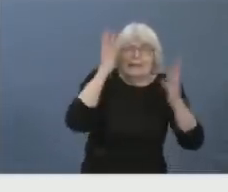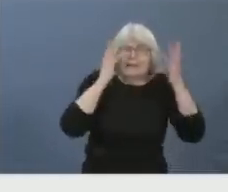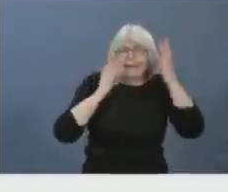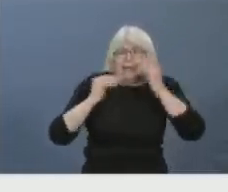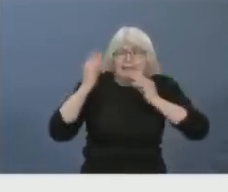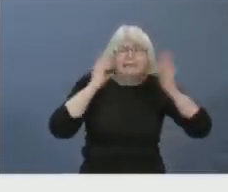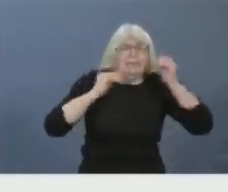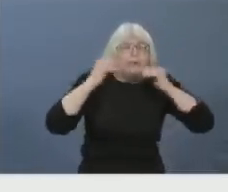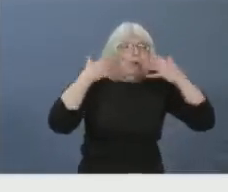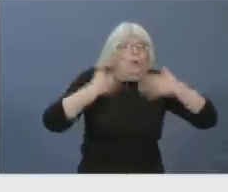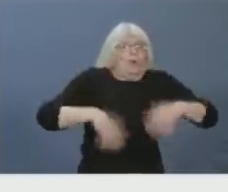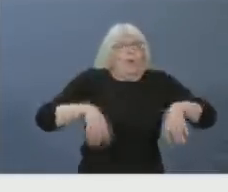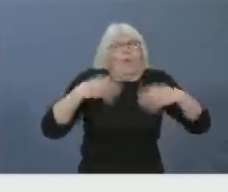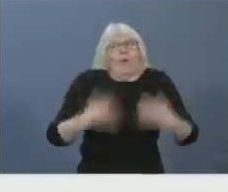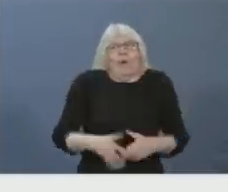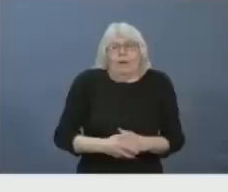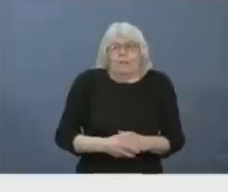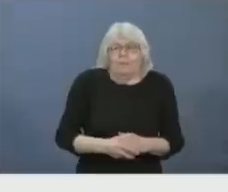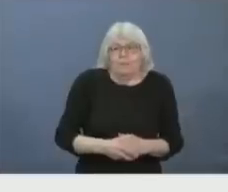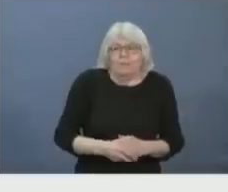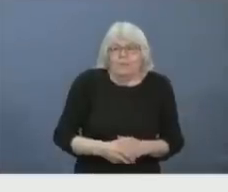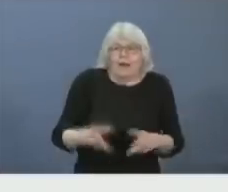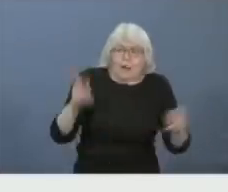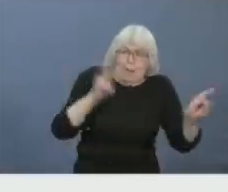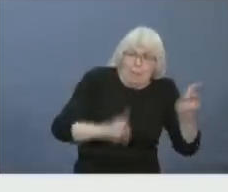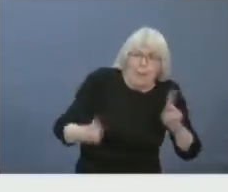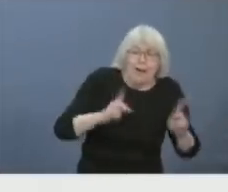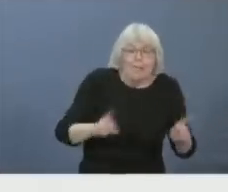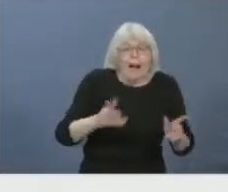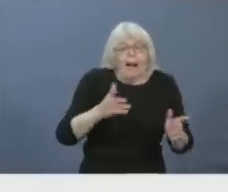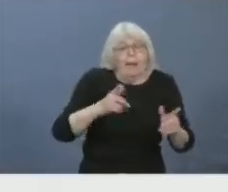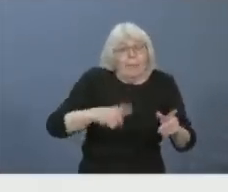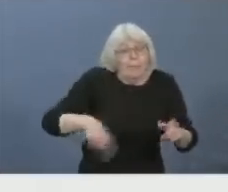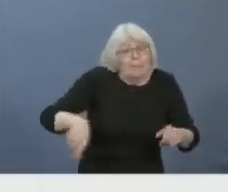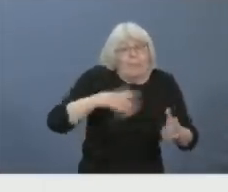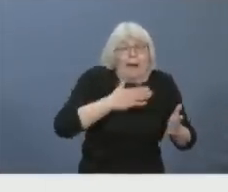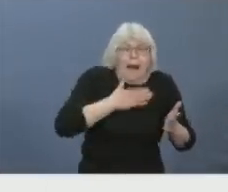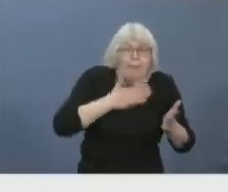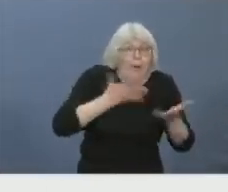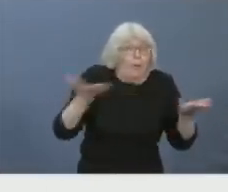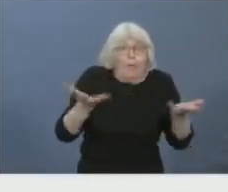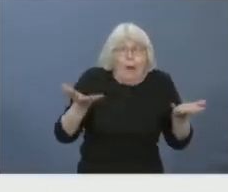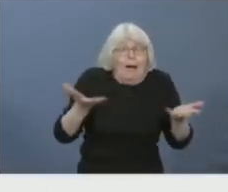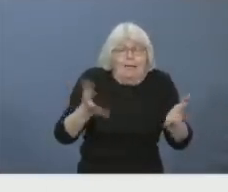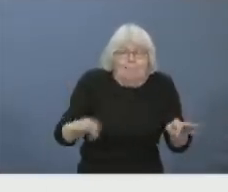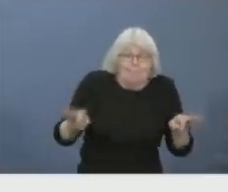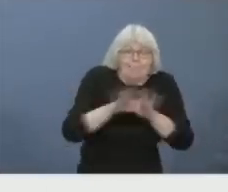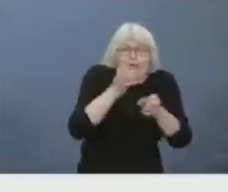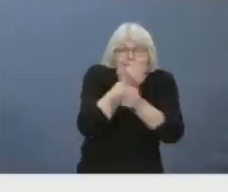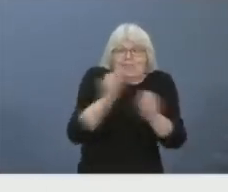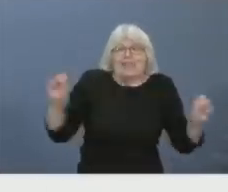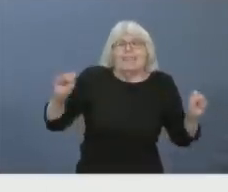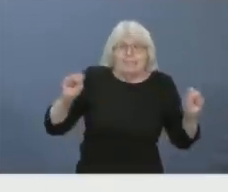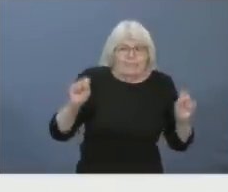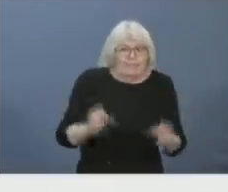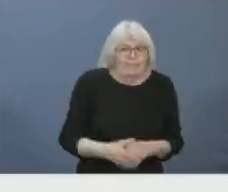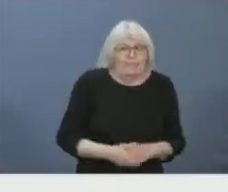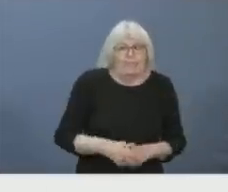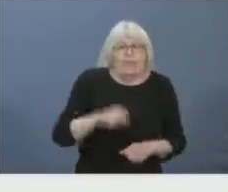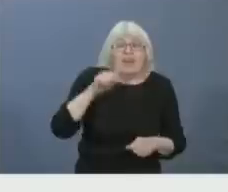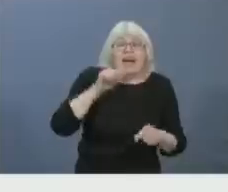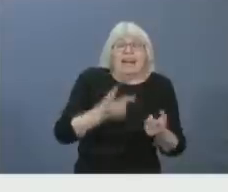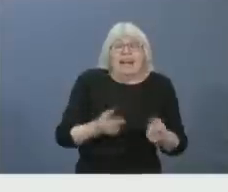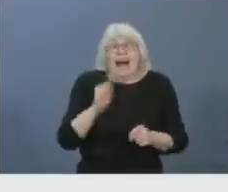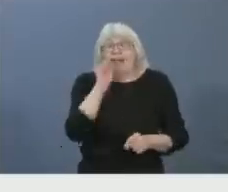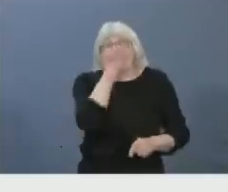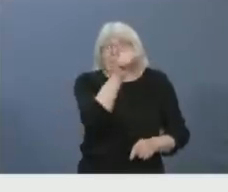they were happy they were safe in a safe place. Today in Shelburne County, I can tell you here at the command